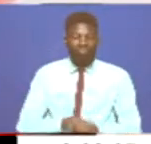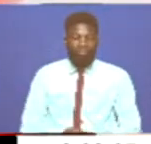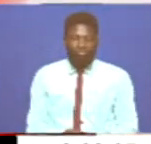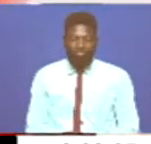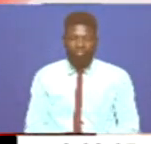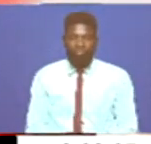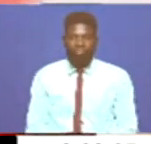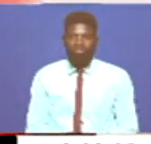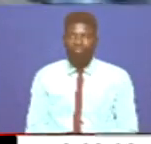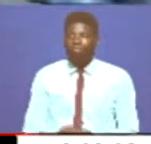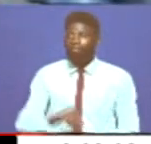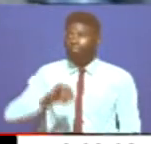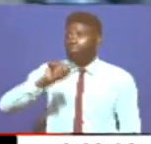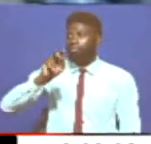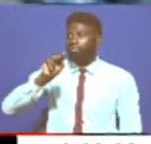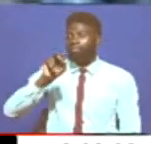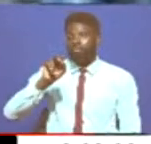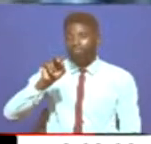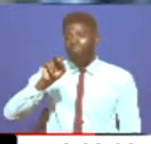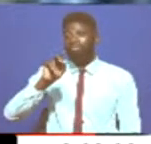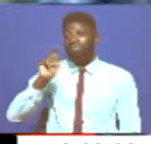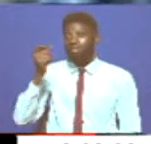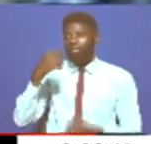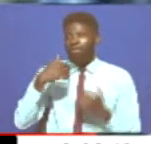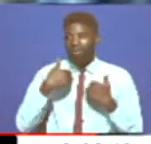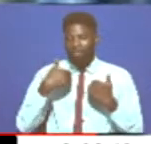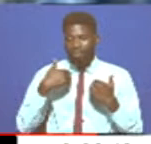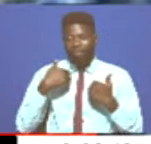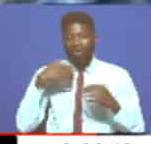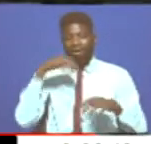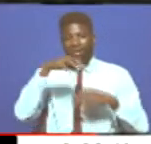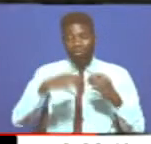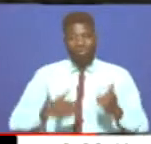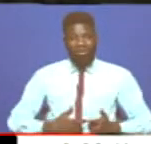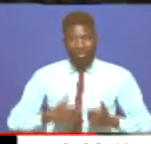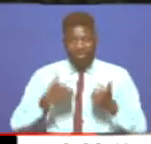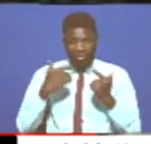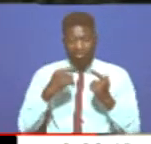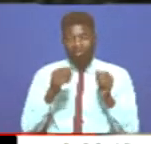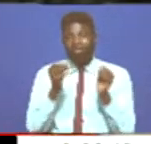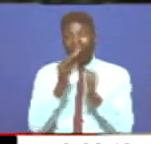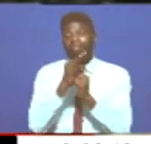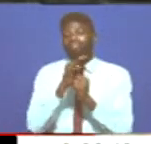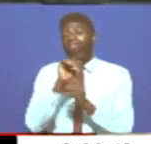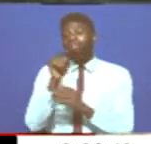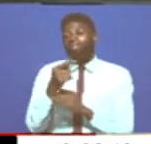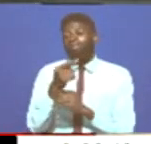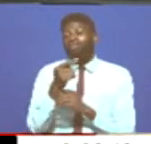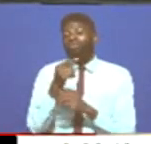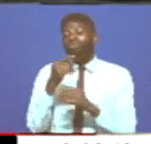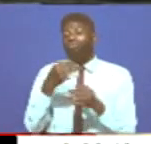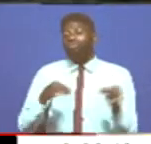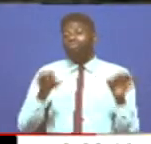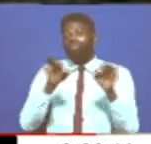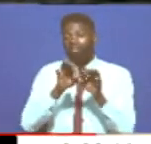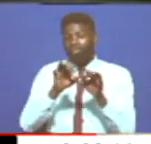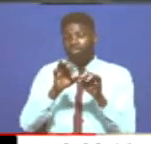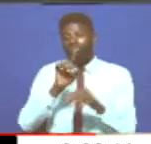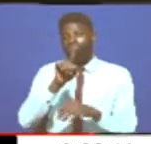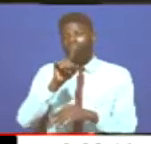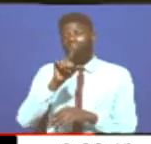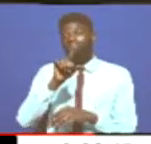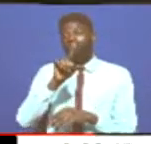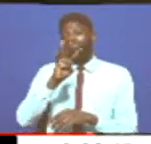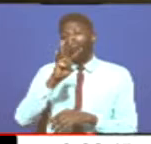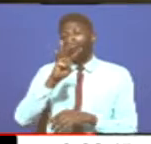In January, Kenya exported 13,000 live animals worth 125.4 million shillings to Oman, the first shipment in